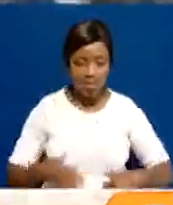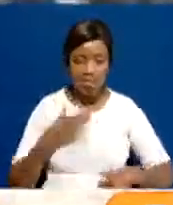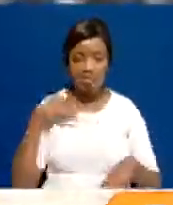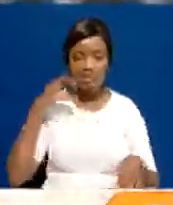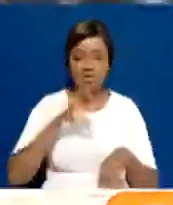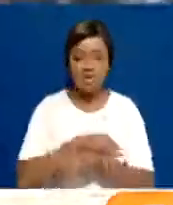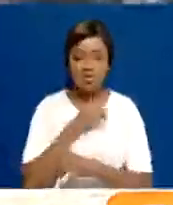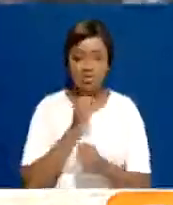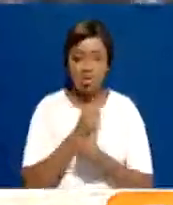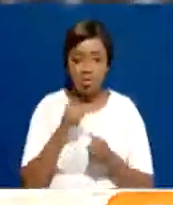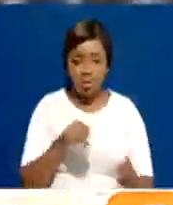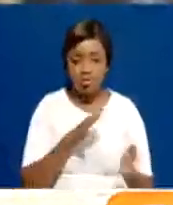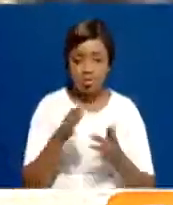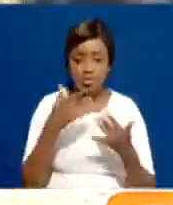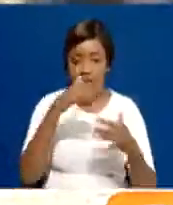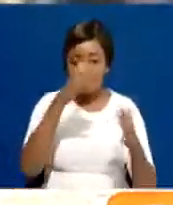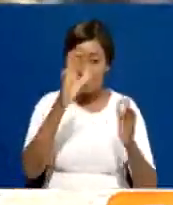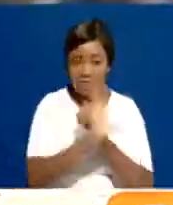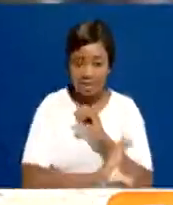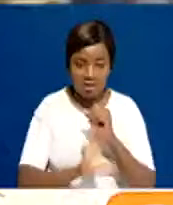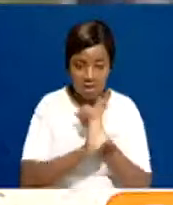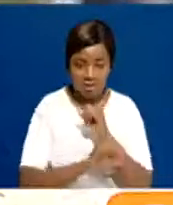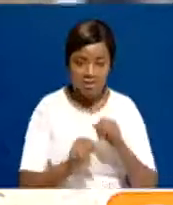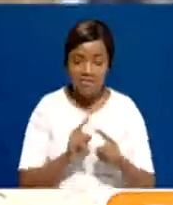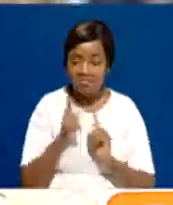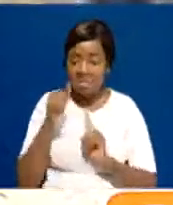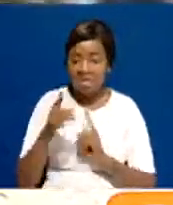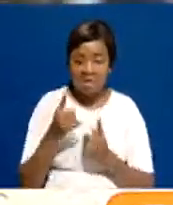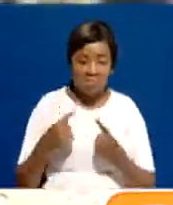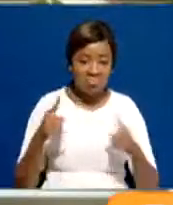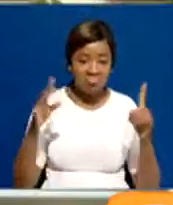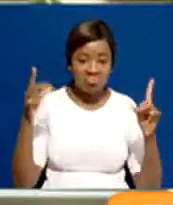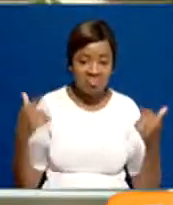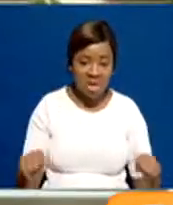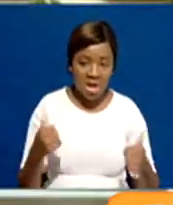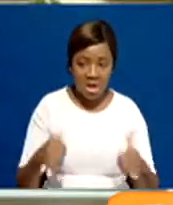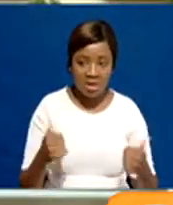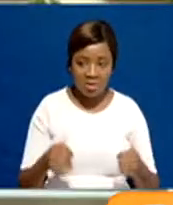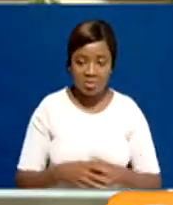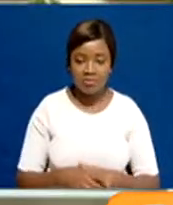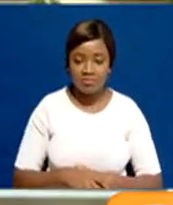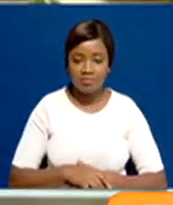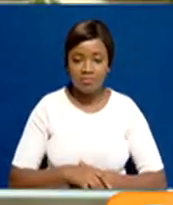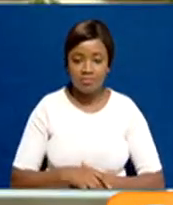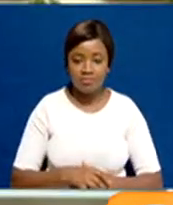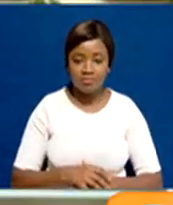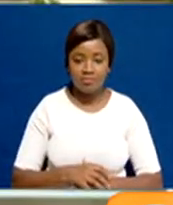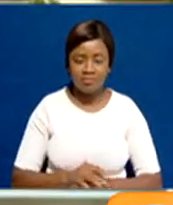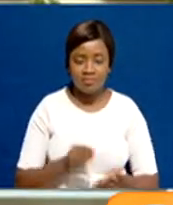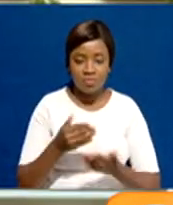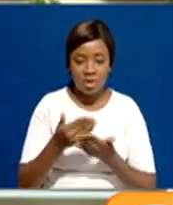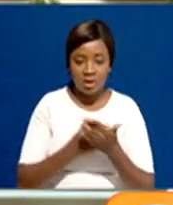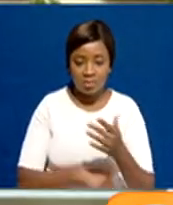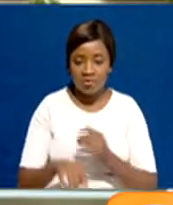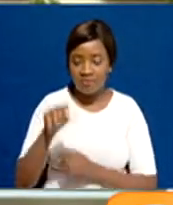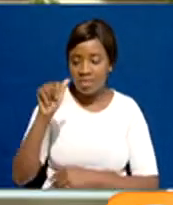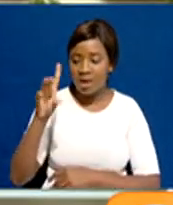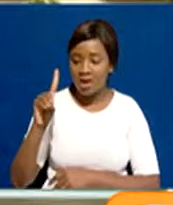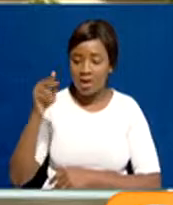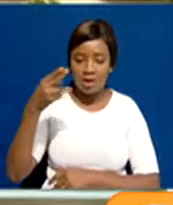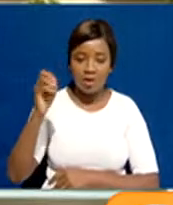they were promised job opportunities abroad in a plan that is yet to materialize. According to a report by the ad hoc committee of the county